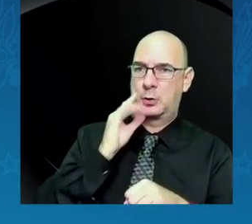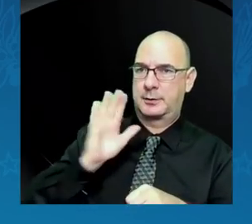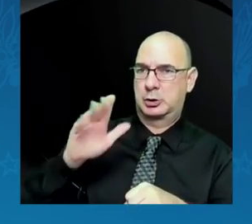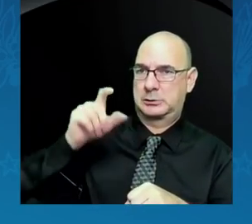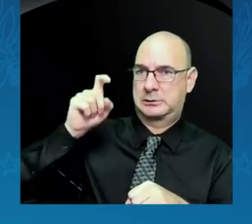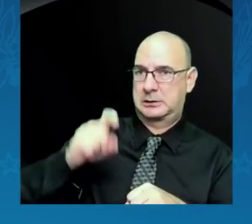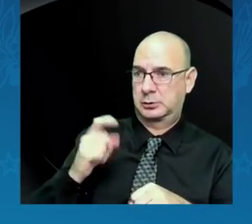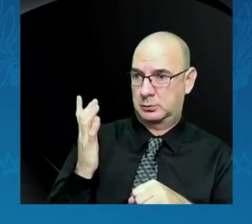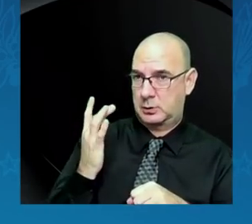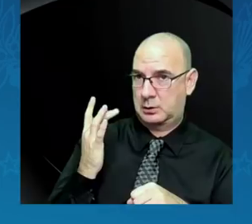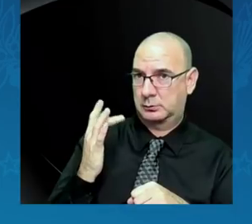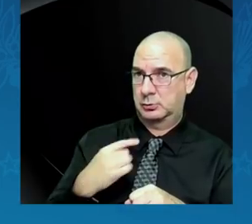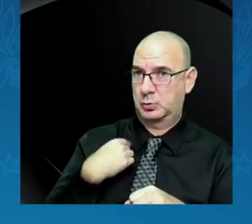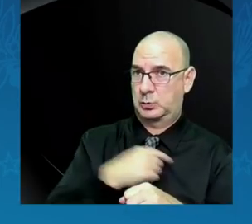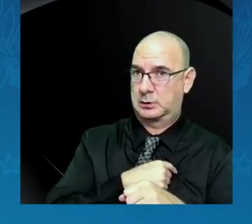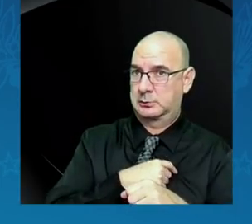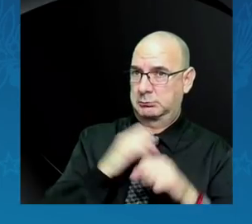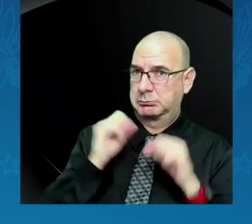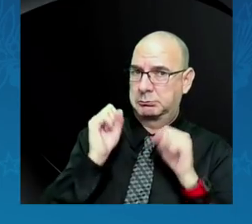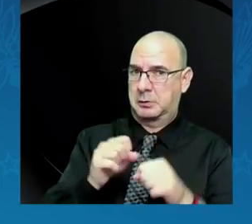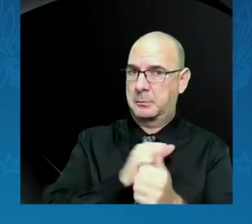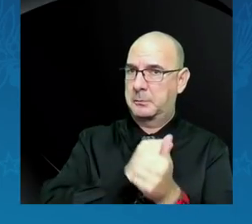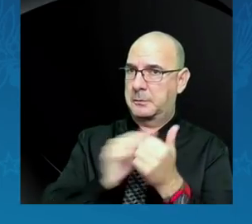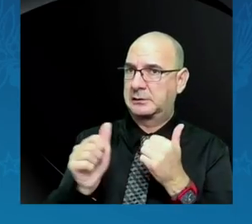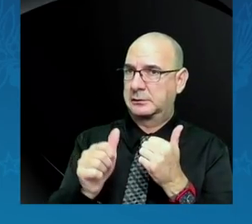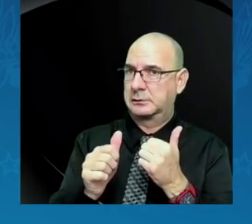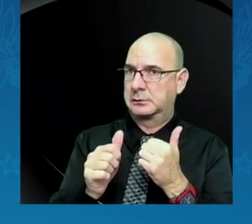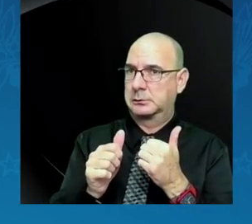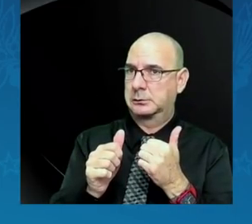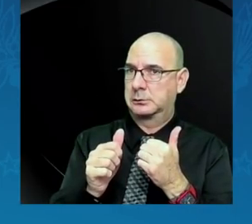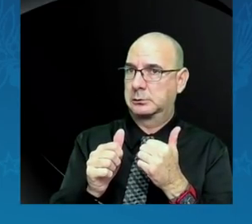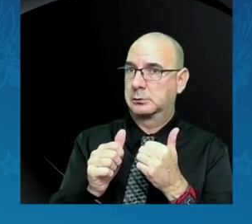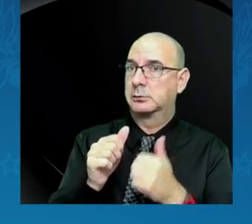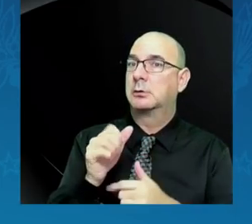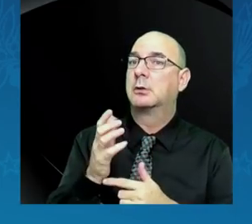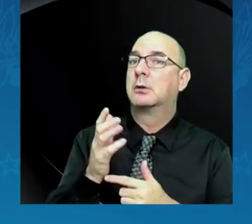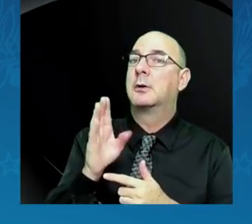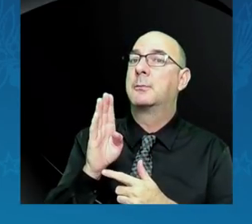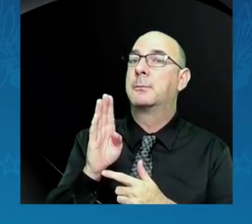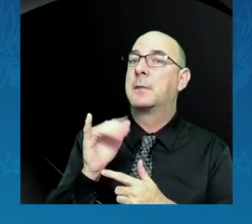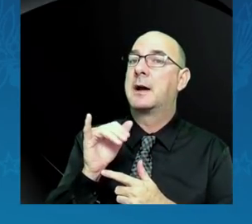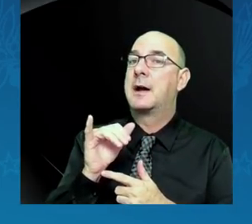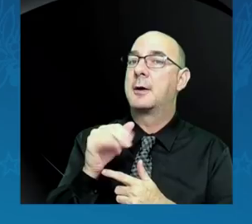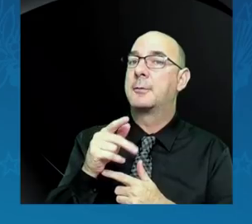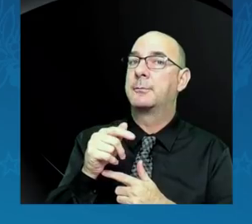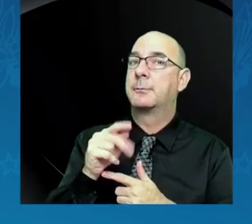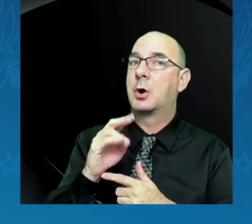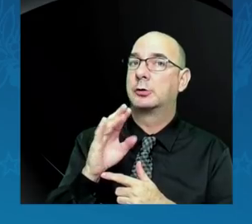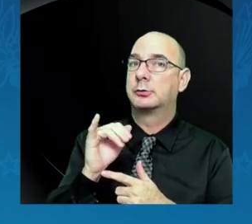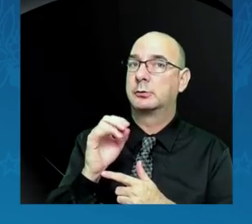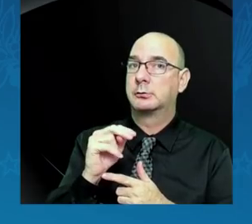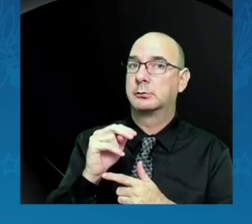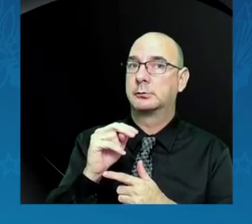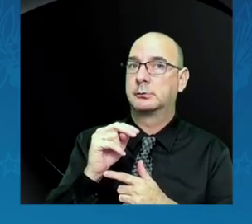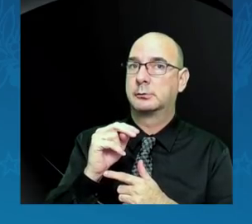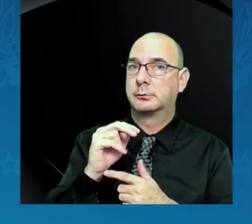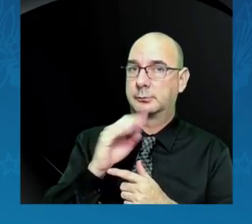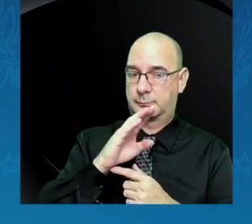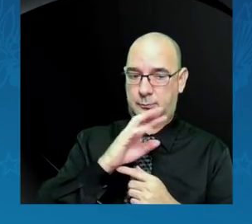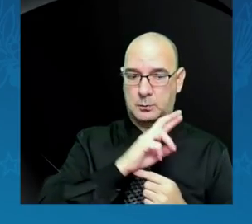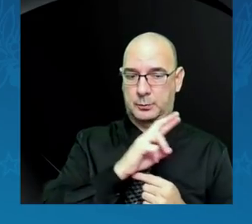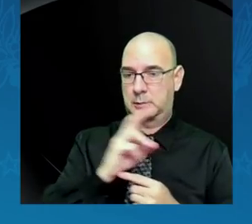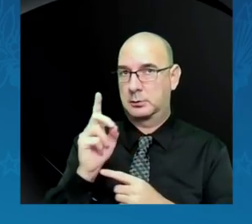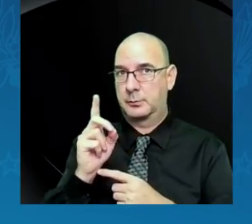to pass bipartisan infrastructure bill, where Republicans, not just one or